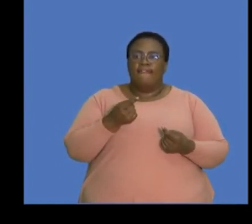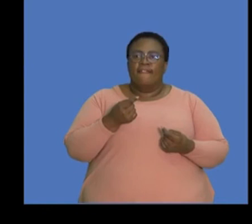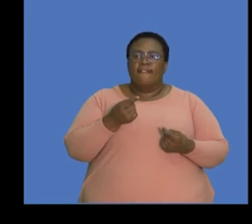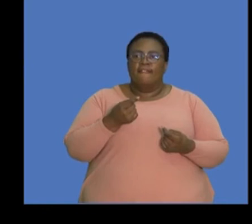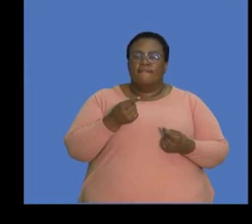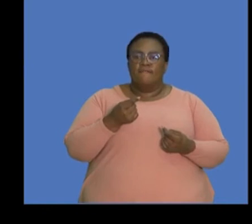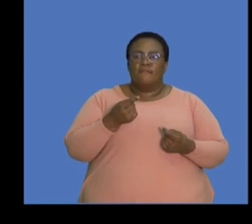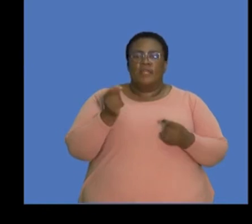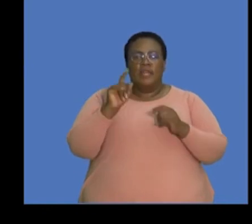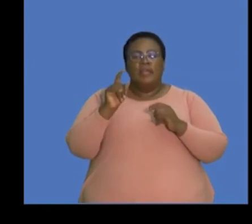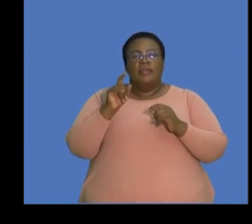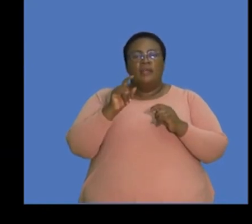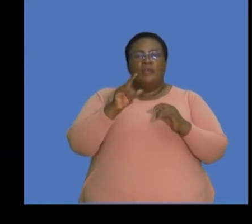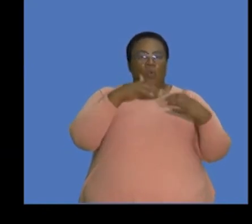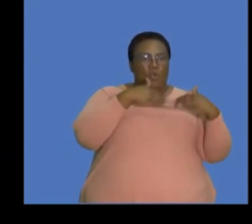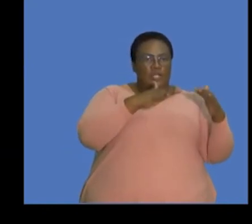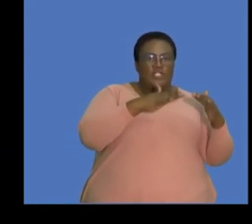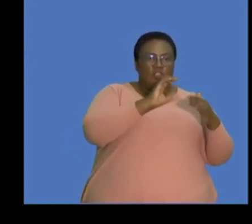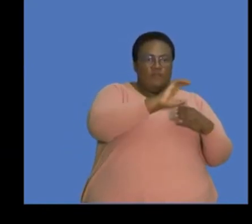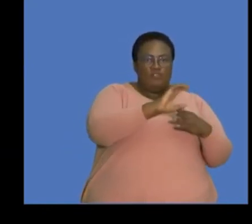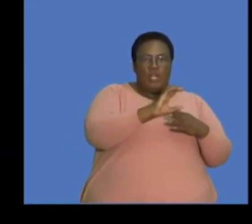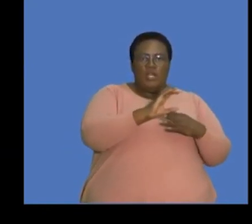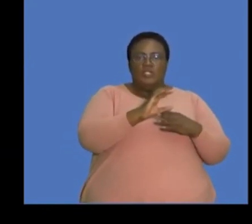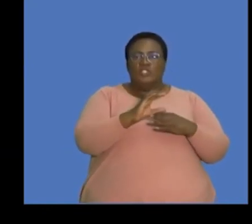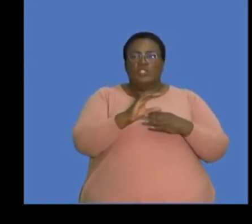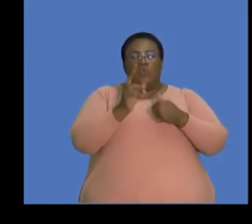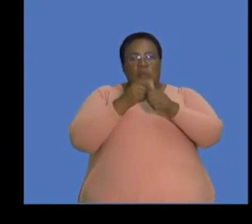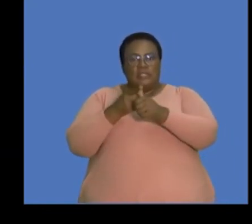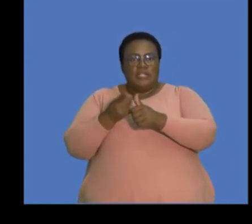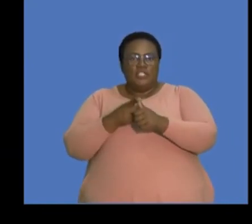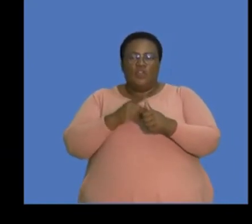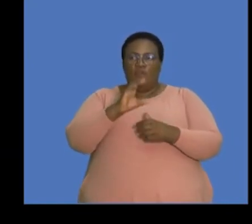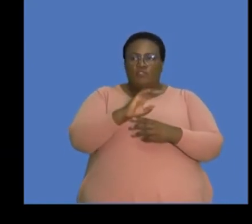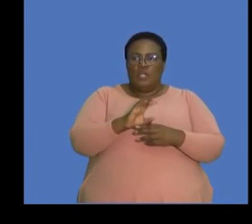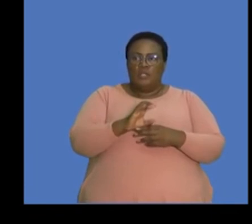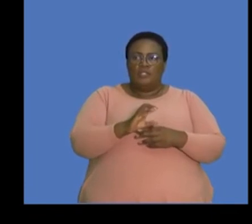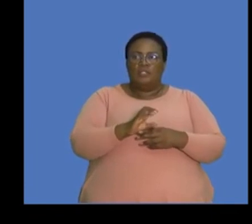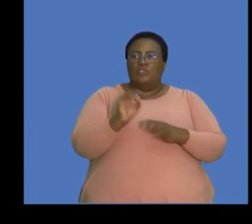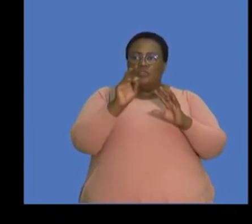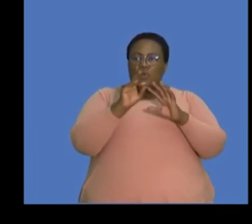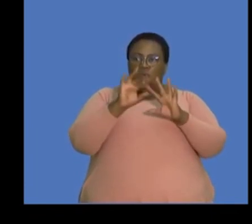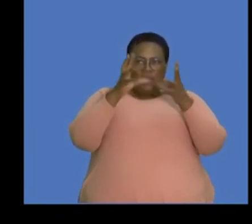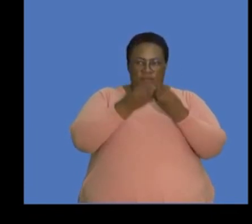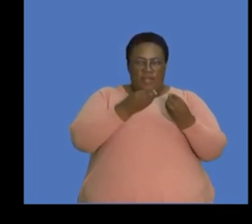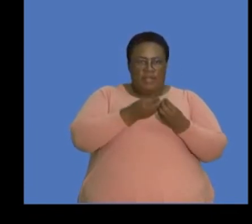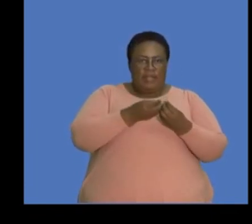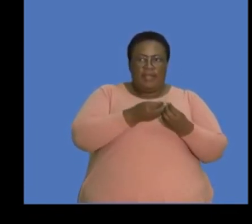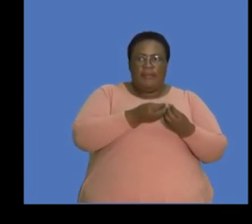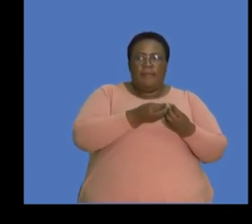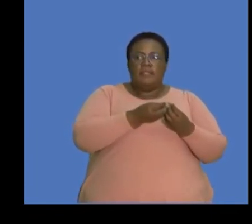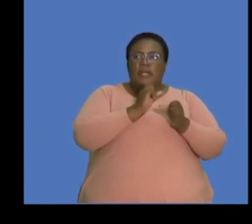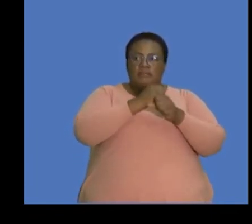charge, right? Origins of charge, and as well as the conservation of charge. So all matter is made up